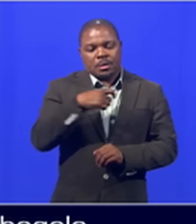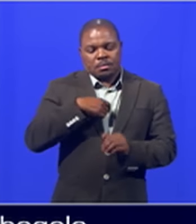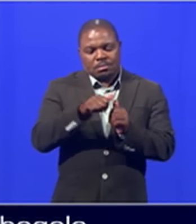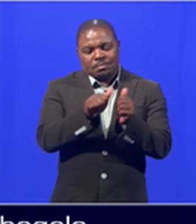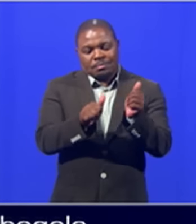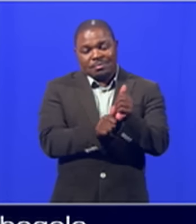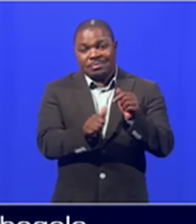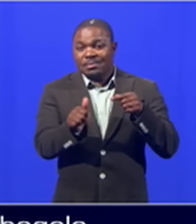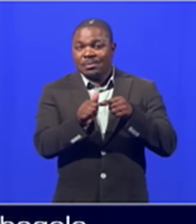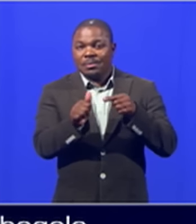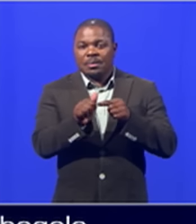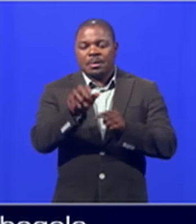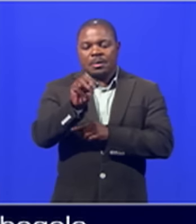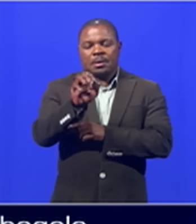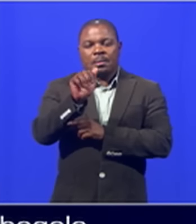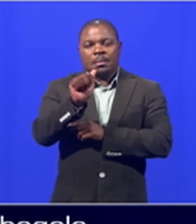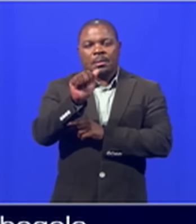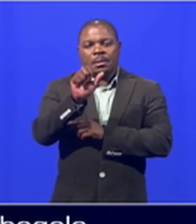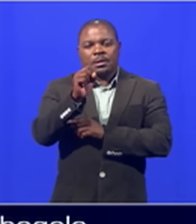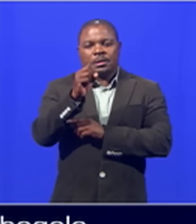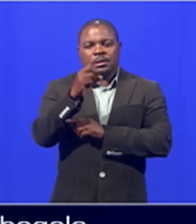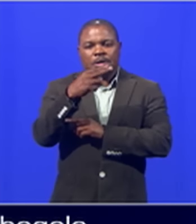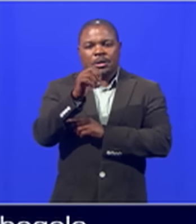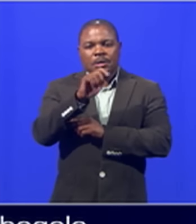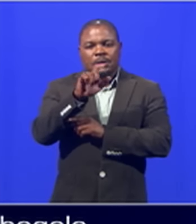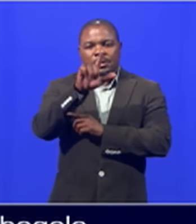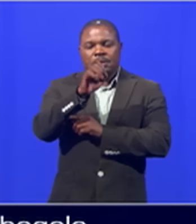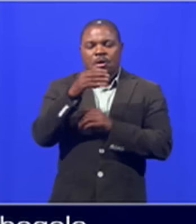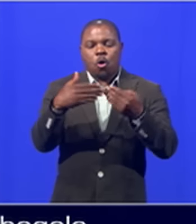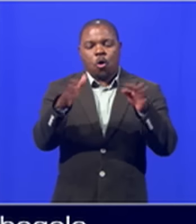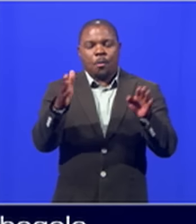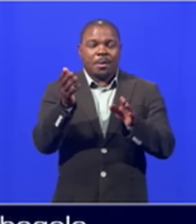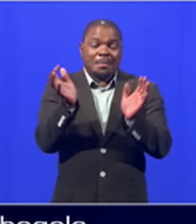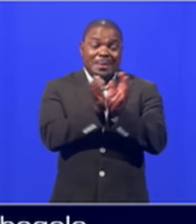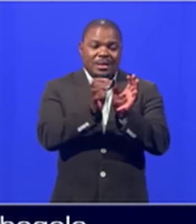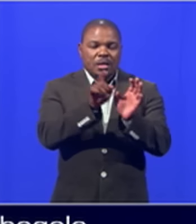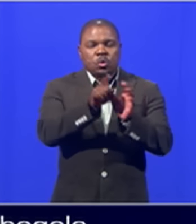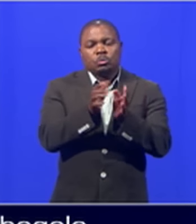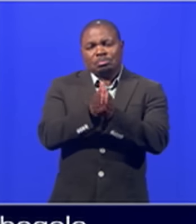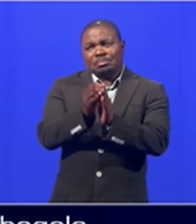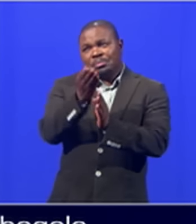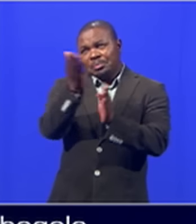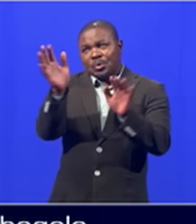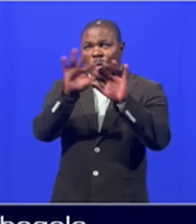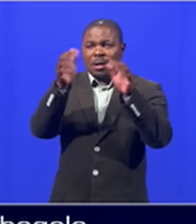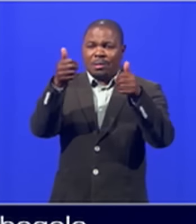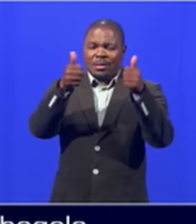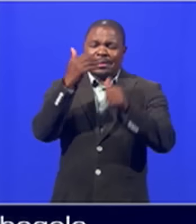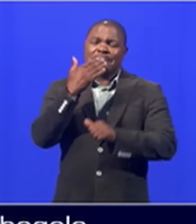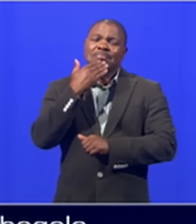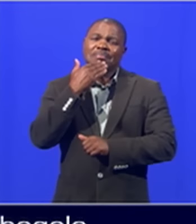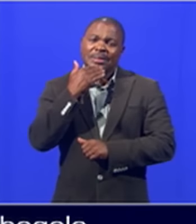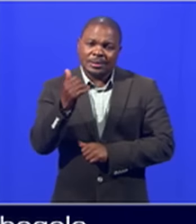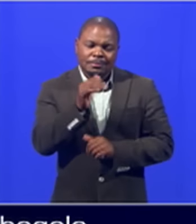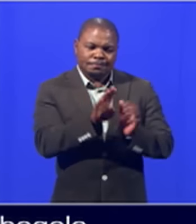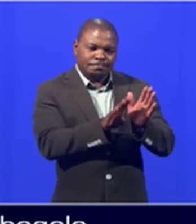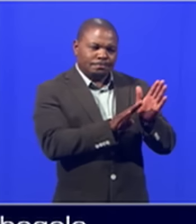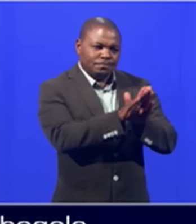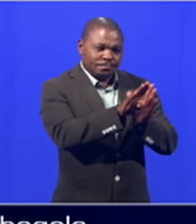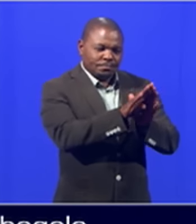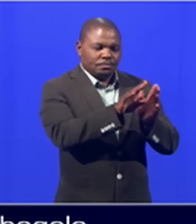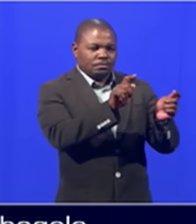bua kwa pulong semmuso ya kopano motlatsa moporesidente Paul Mashatile o ikuetse go baeteledipele ba lefatshe go baya tlhabololo le